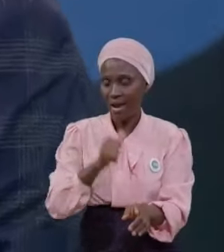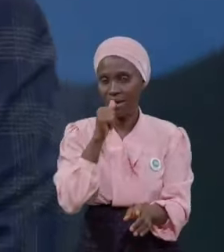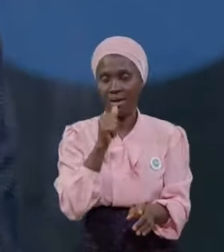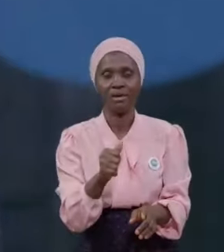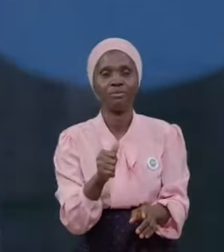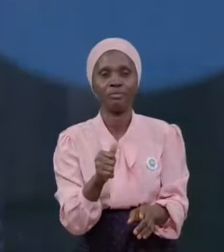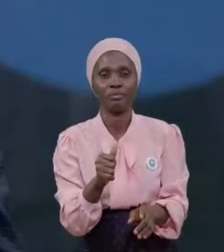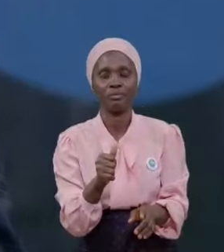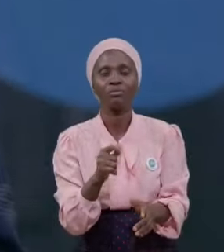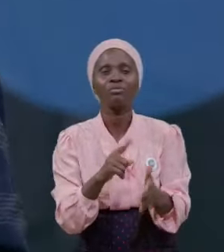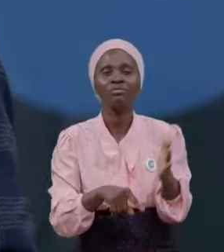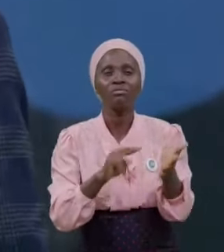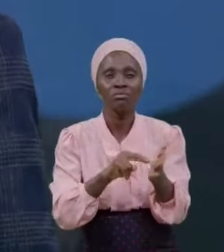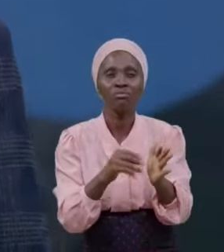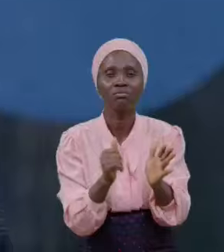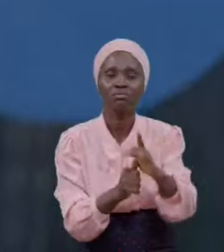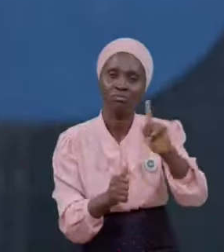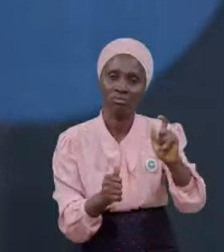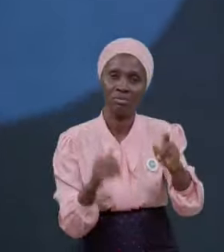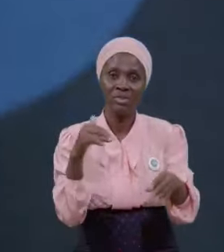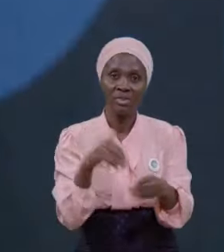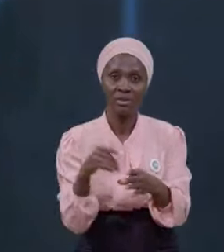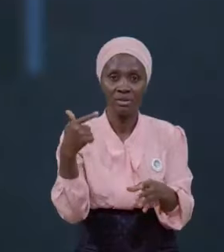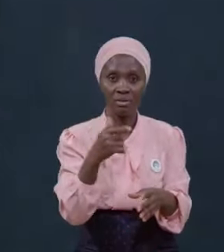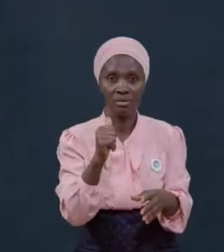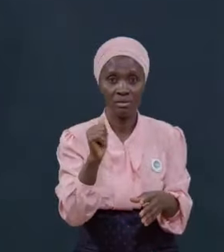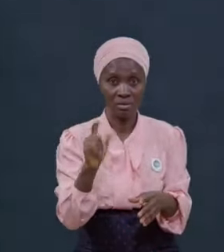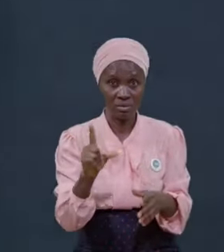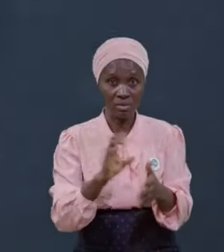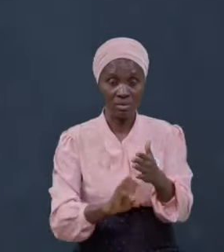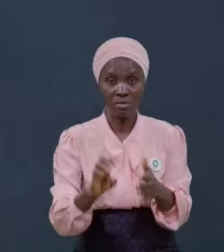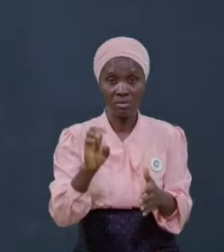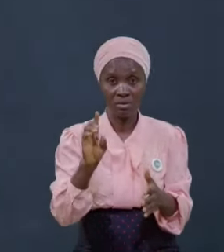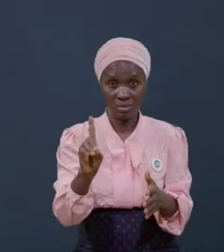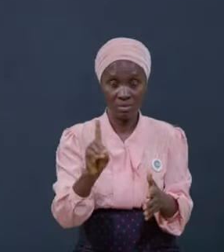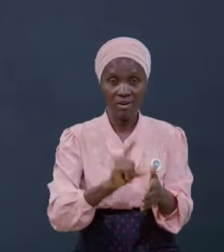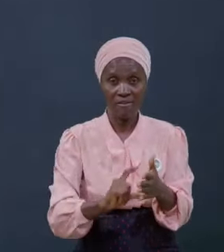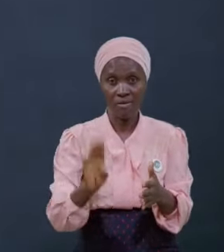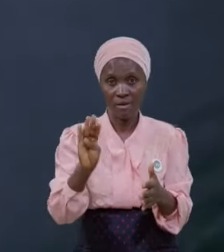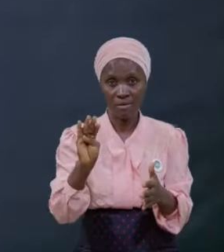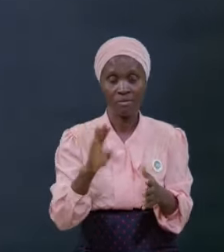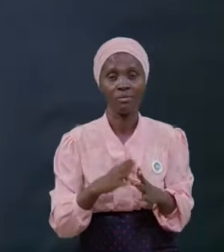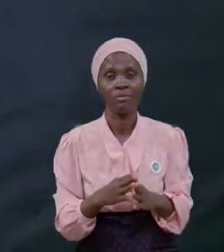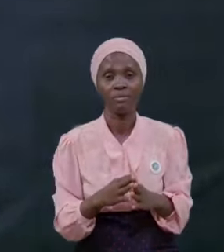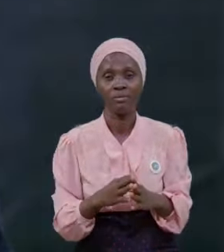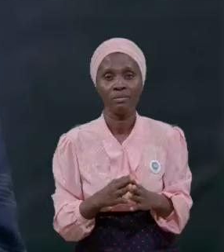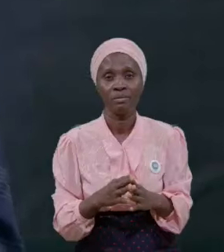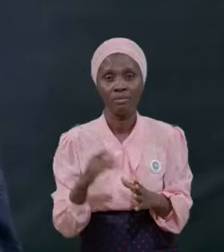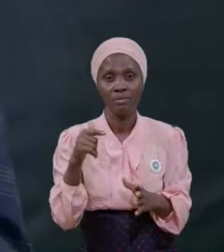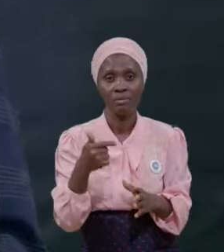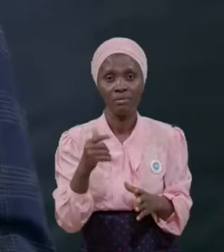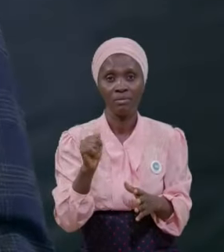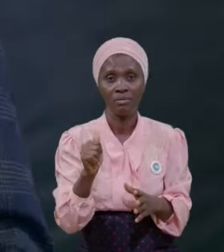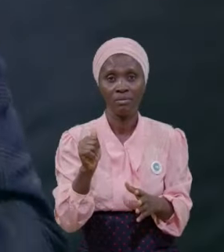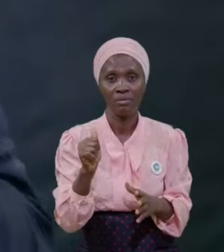1, and I'm reading there from verse 14. Galatians chapter 1, reading from